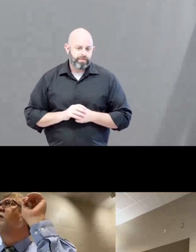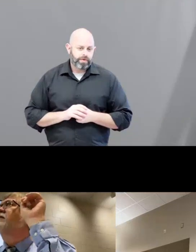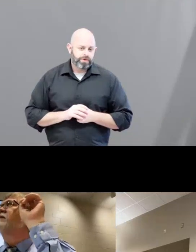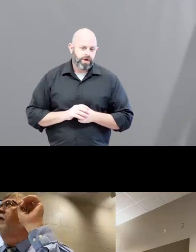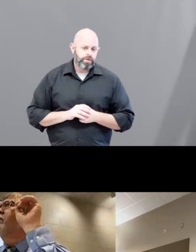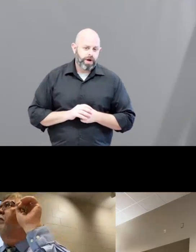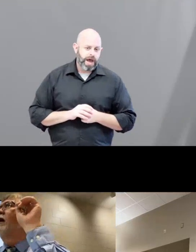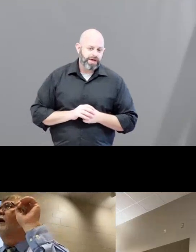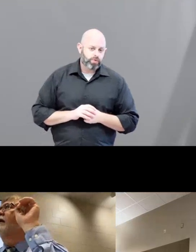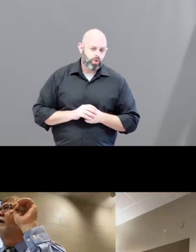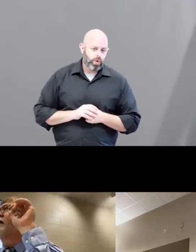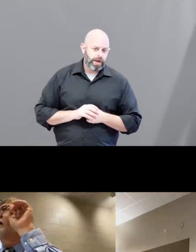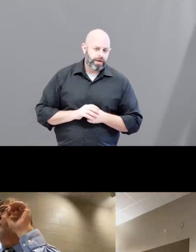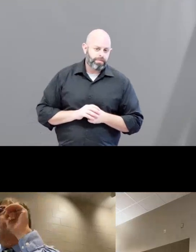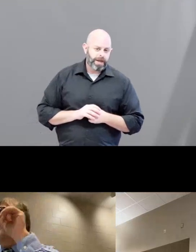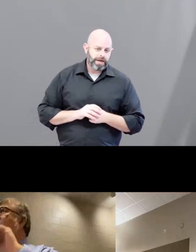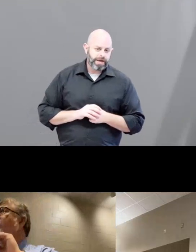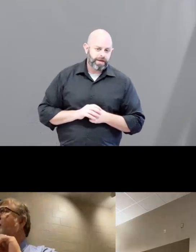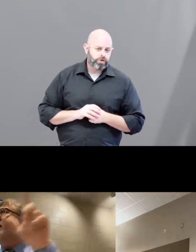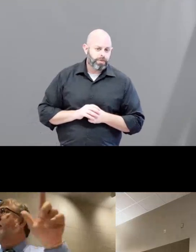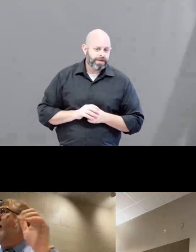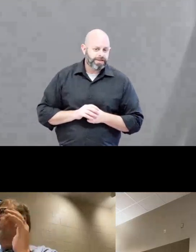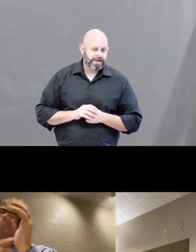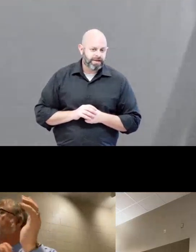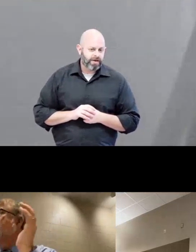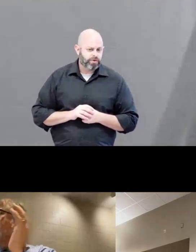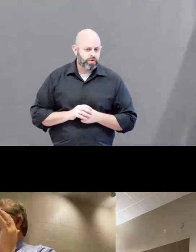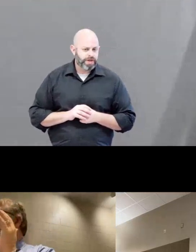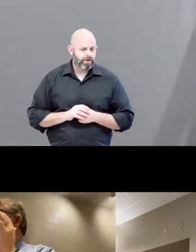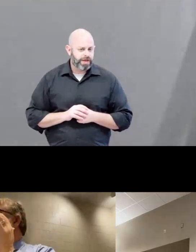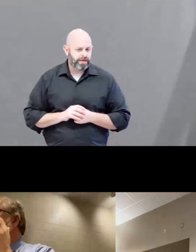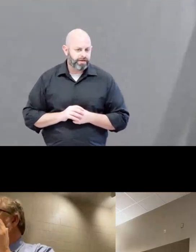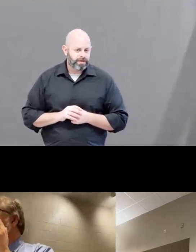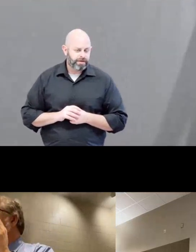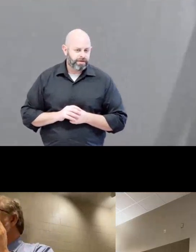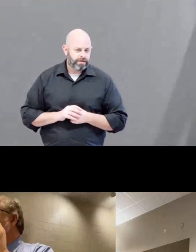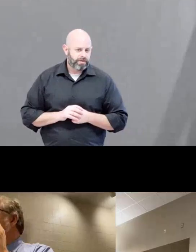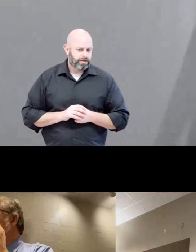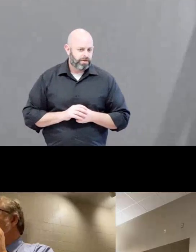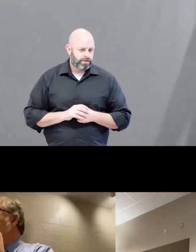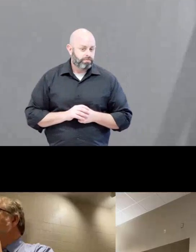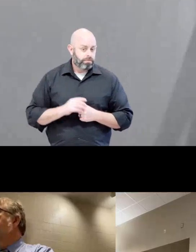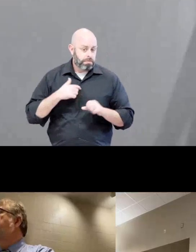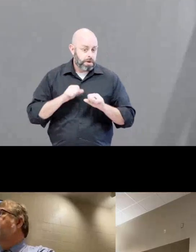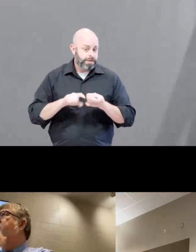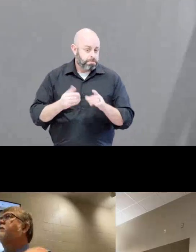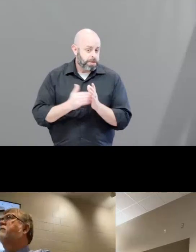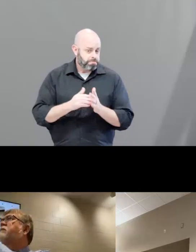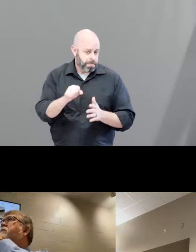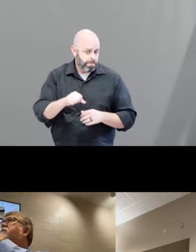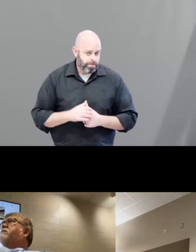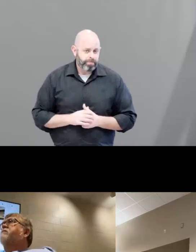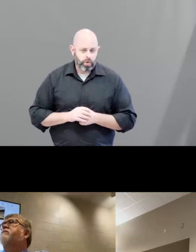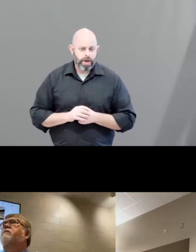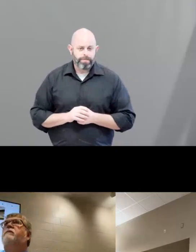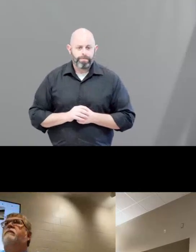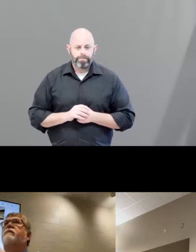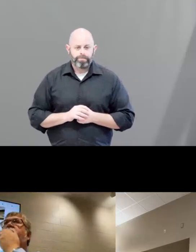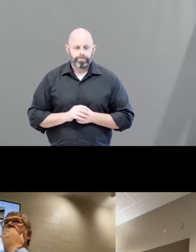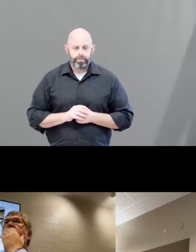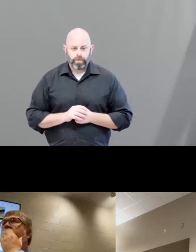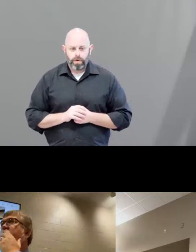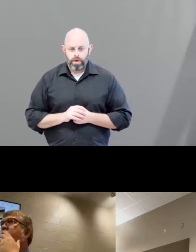This is Kevin. So I did want to ask real quick, Mandy, do you mind sending those out again? I can send them again, yes.